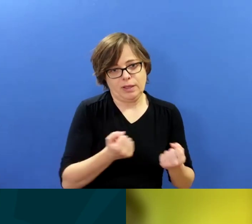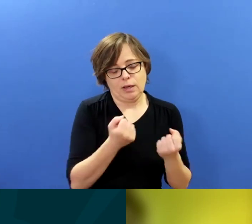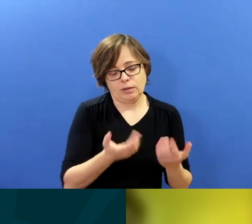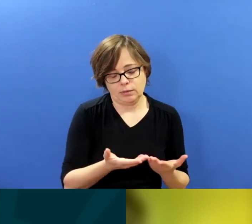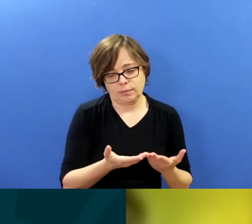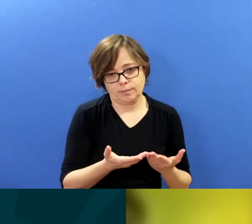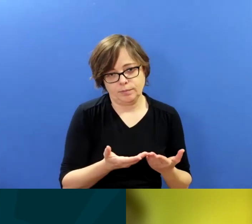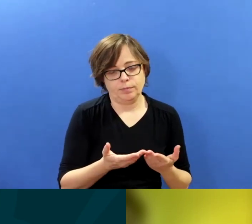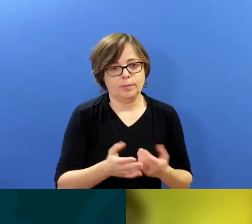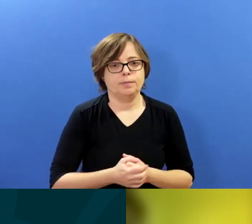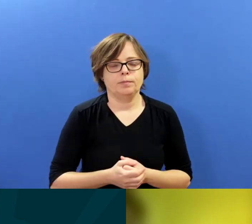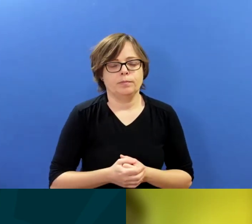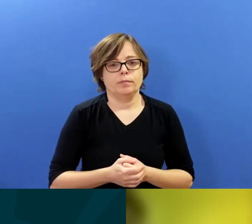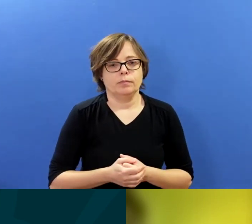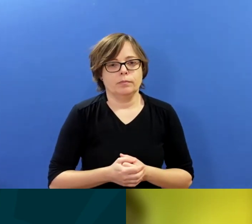aim